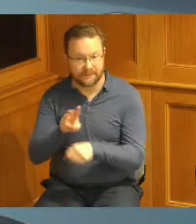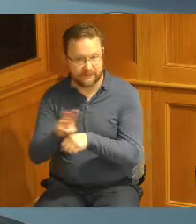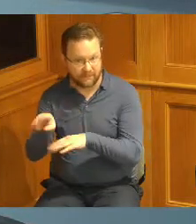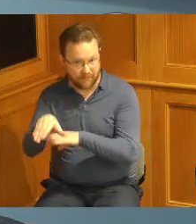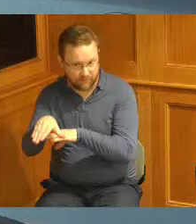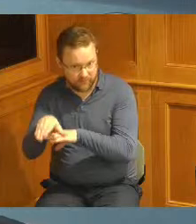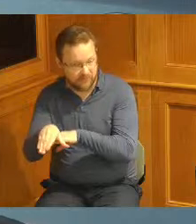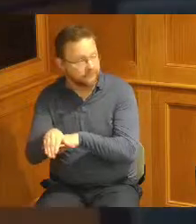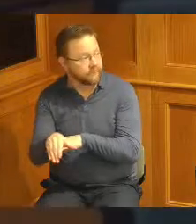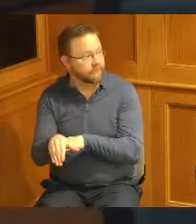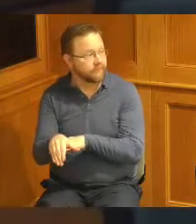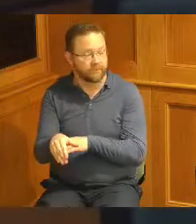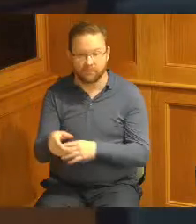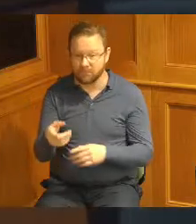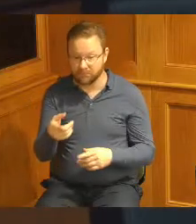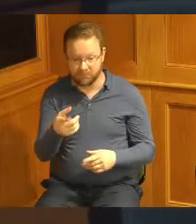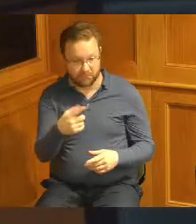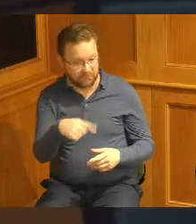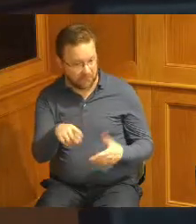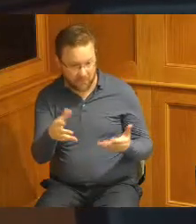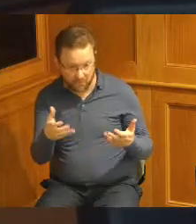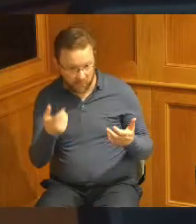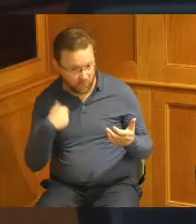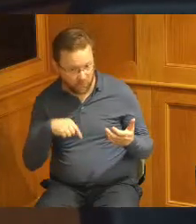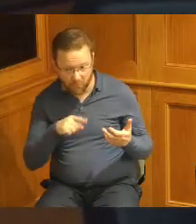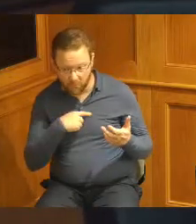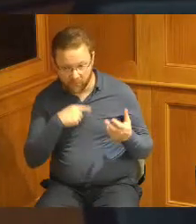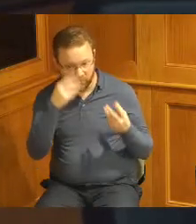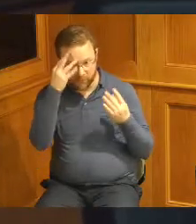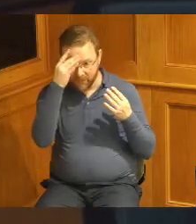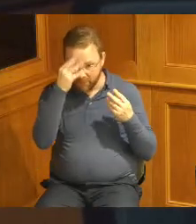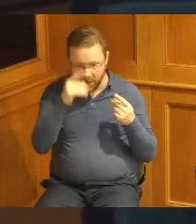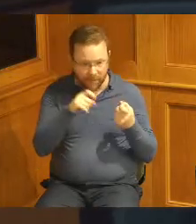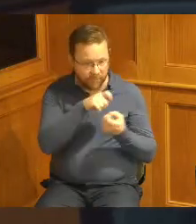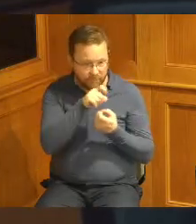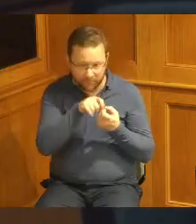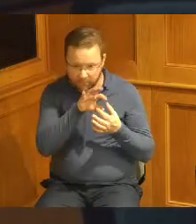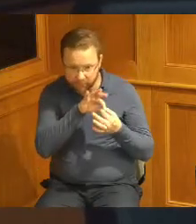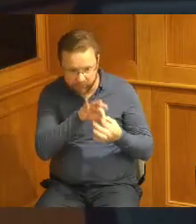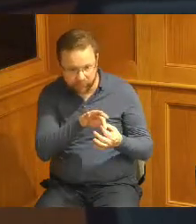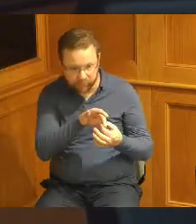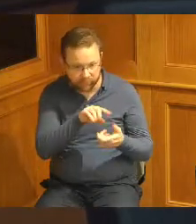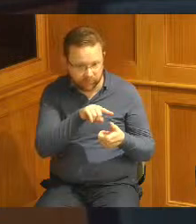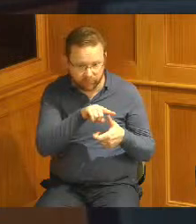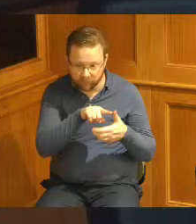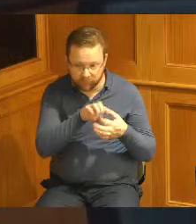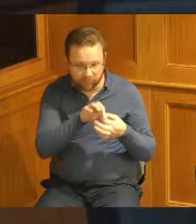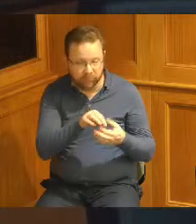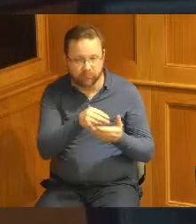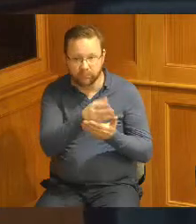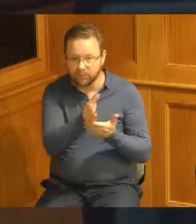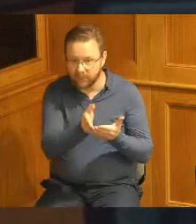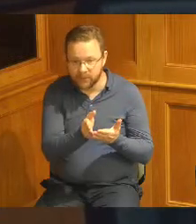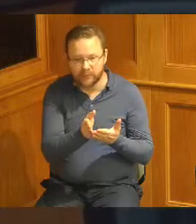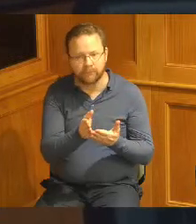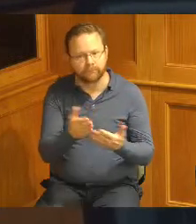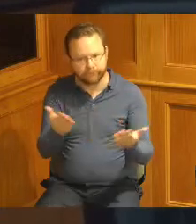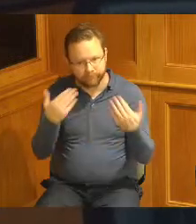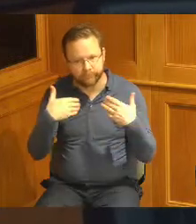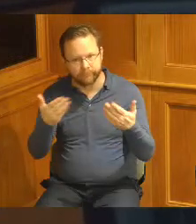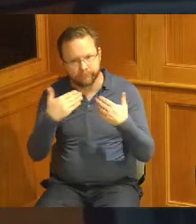has any thing they would like us to think about as we contemplate the budget and finalize a budget, please come